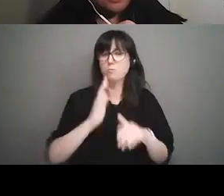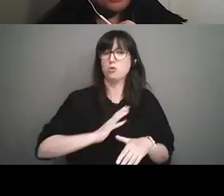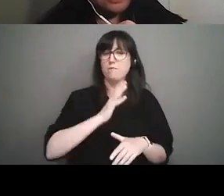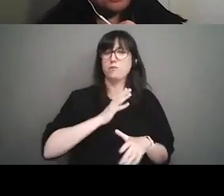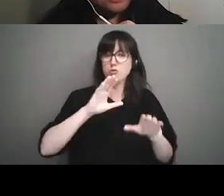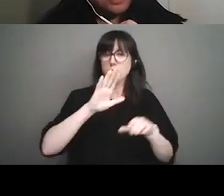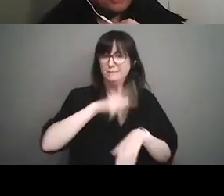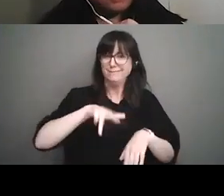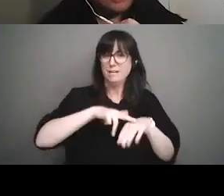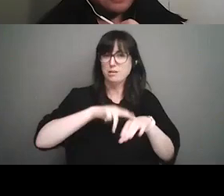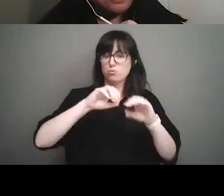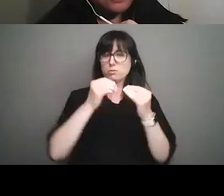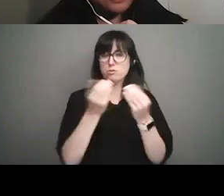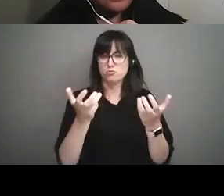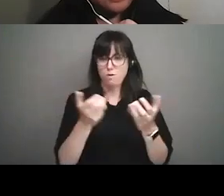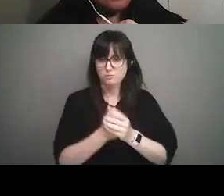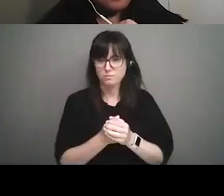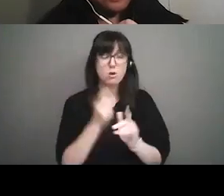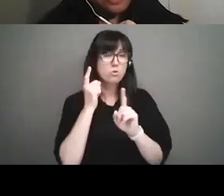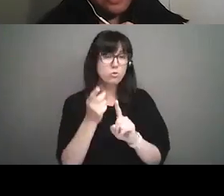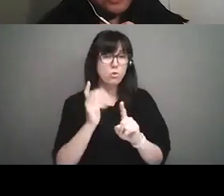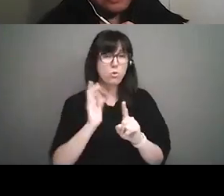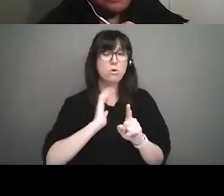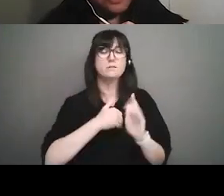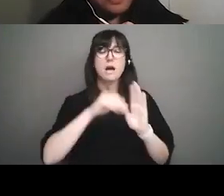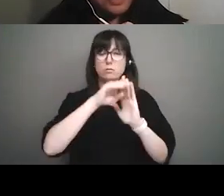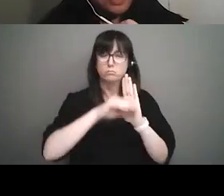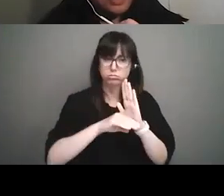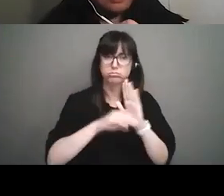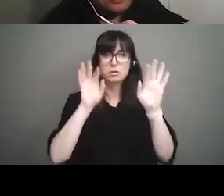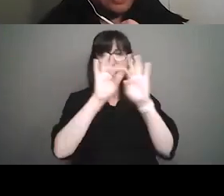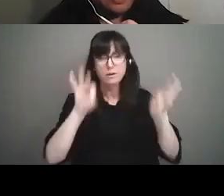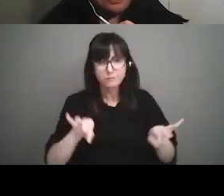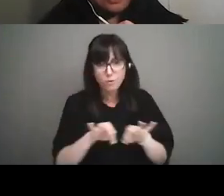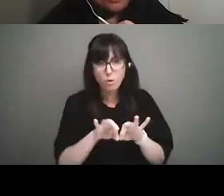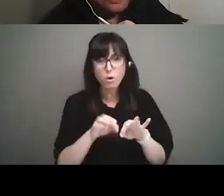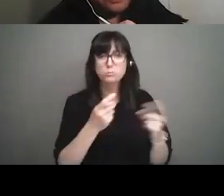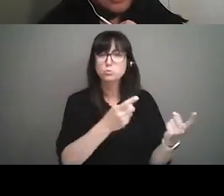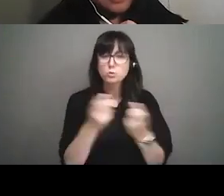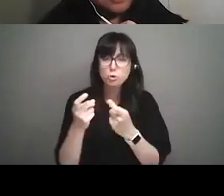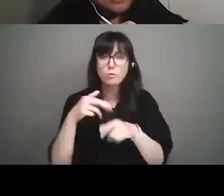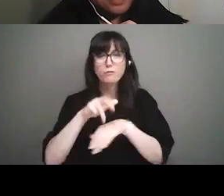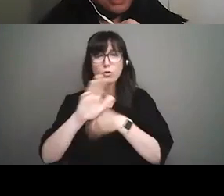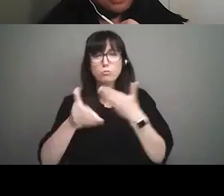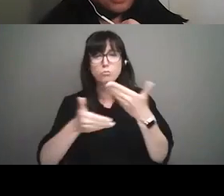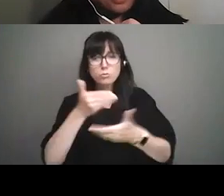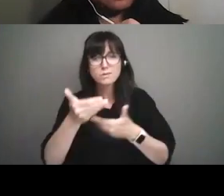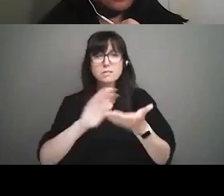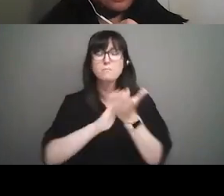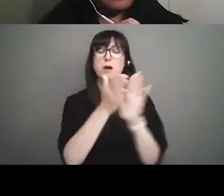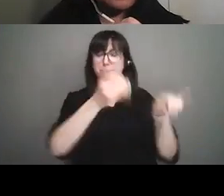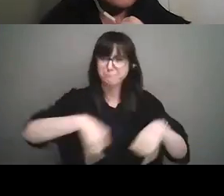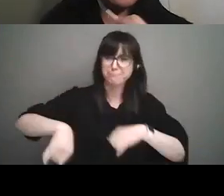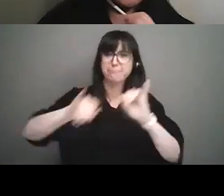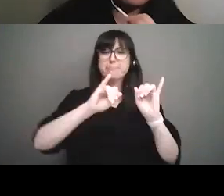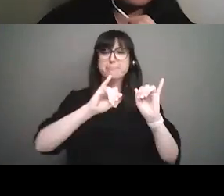as well. And the purpose is to standardize our protocols, our forms, our recruitment and referral processes so that everything